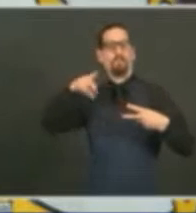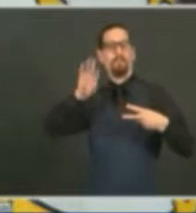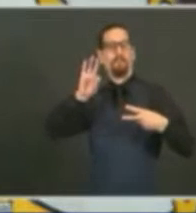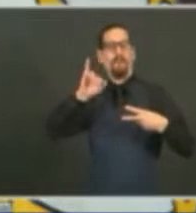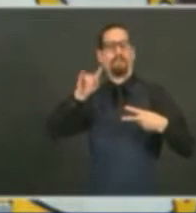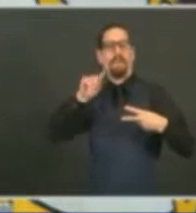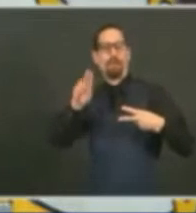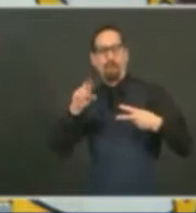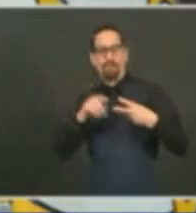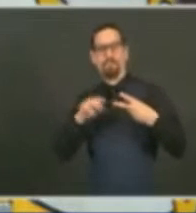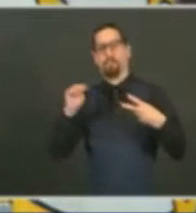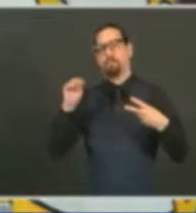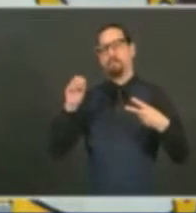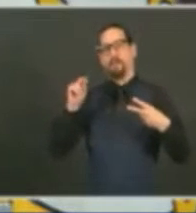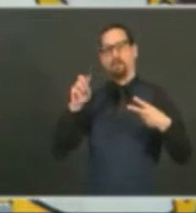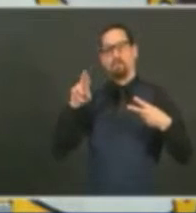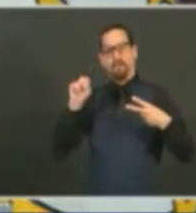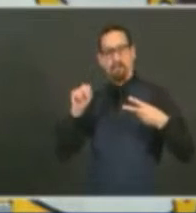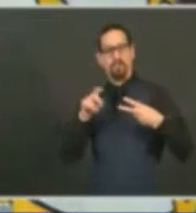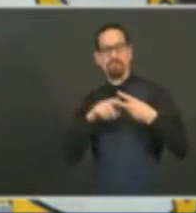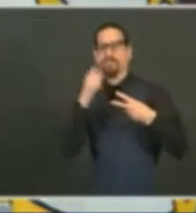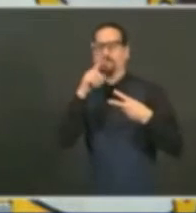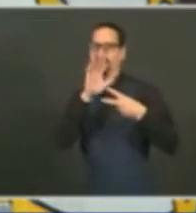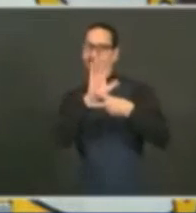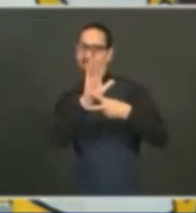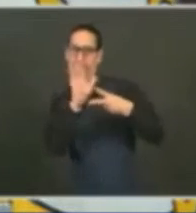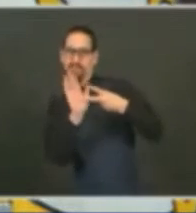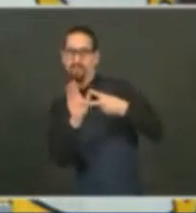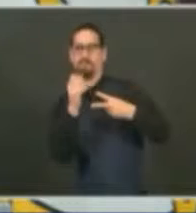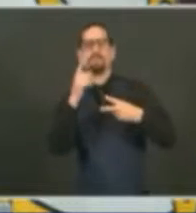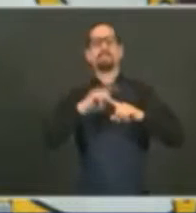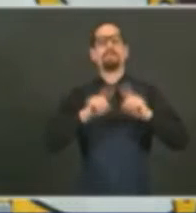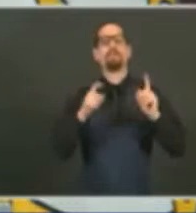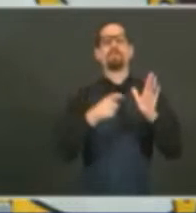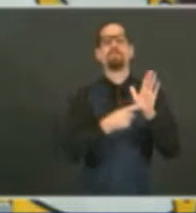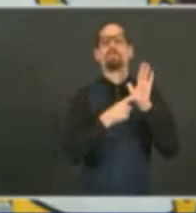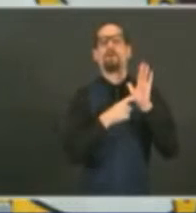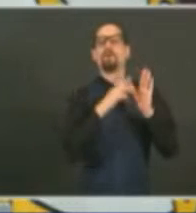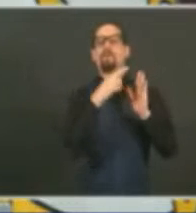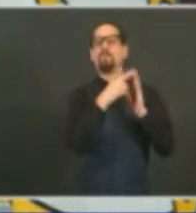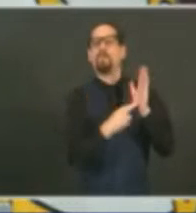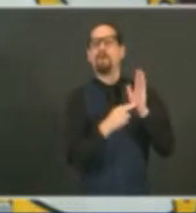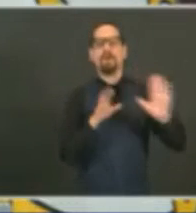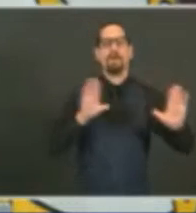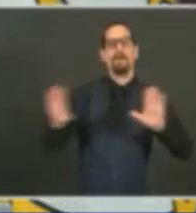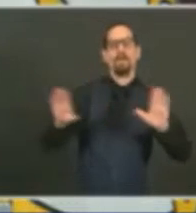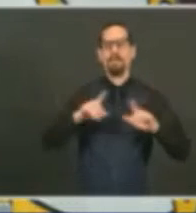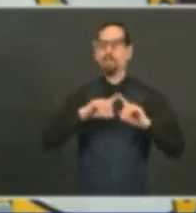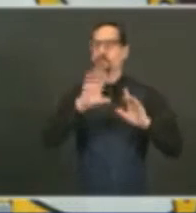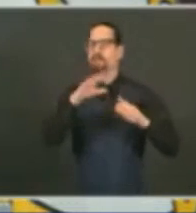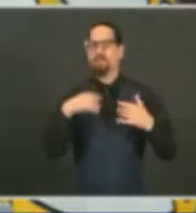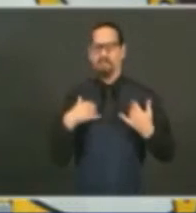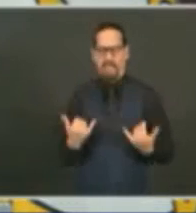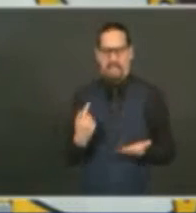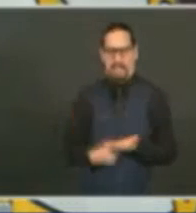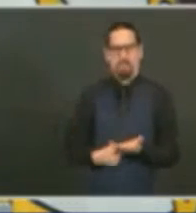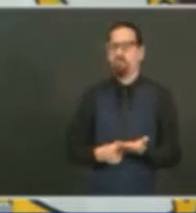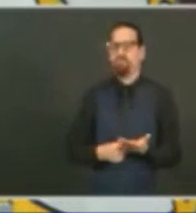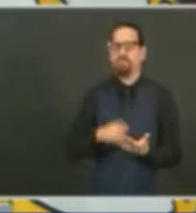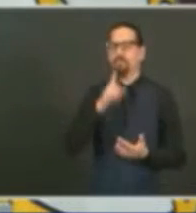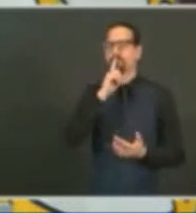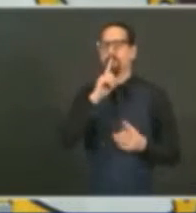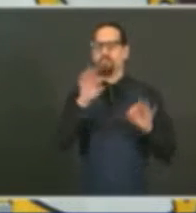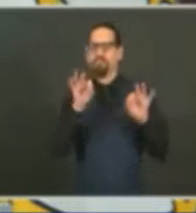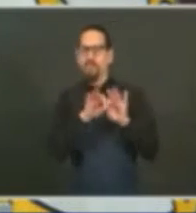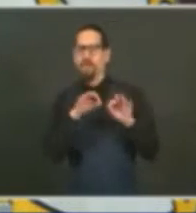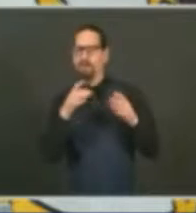requirements. That's a problem for us to worry about, not you to worry about. But I want you to know we're on it. We're on it. We know the details. We are